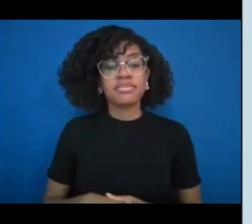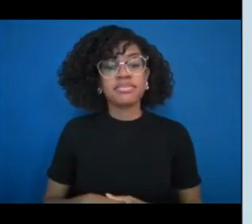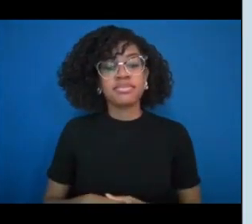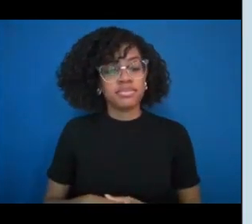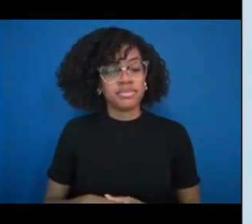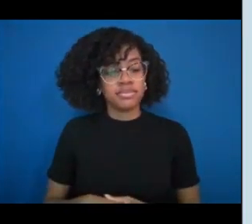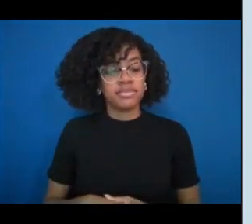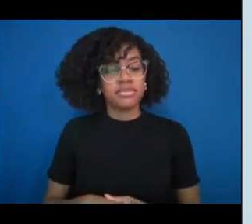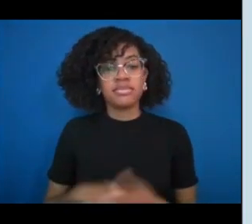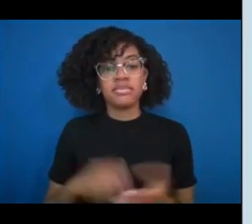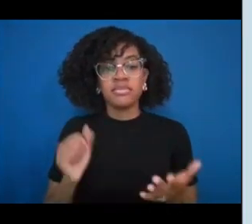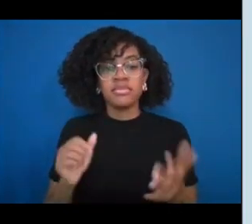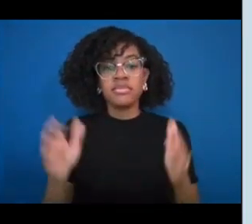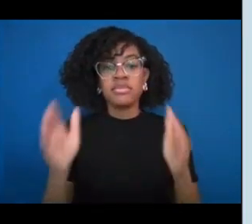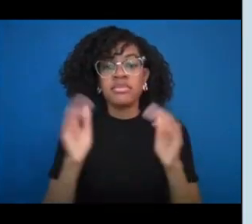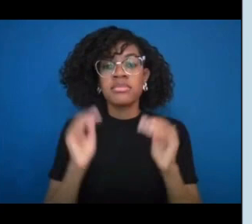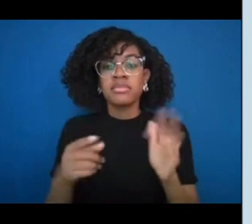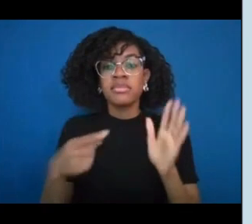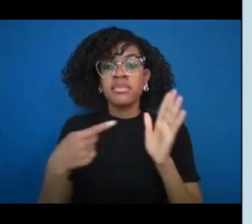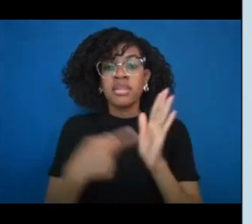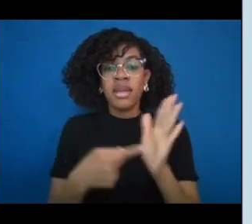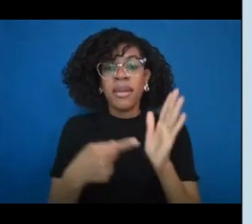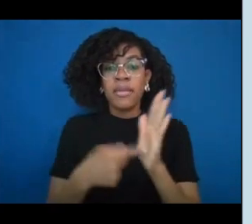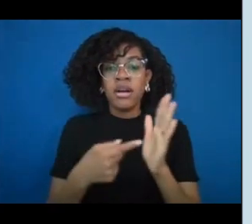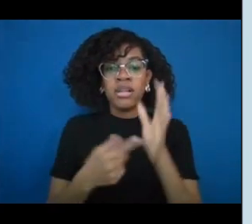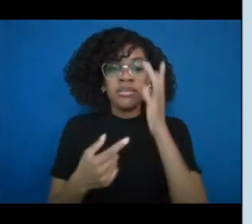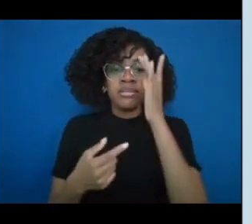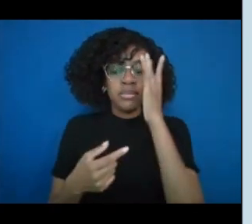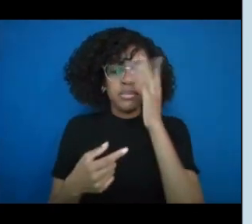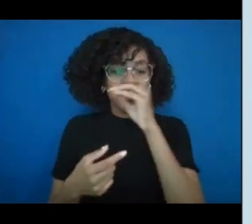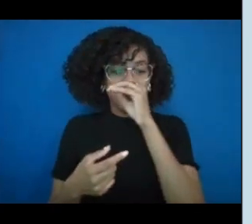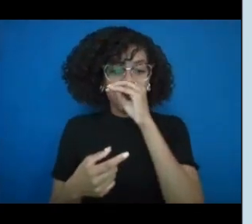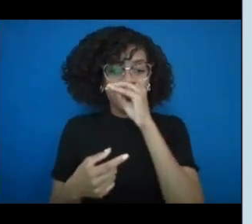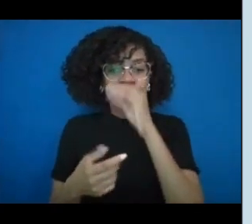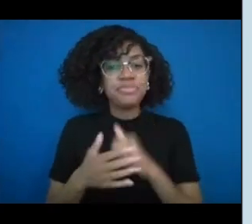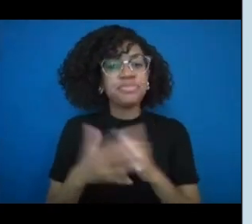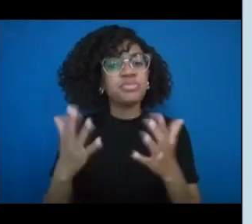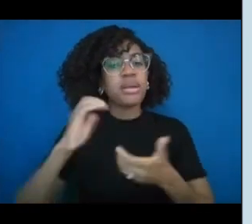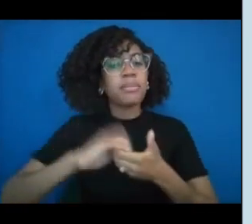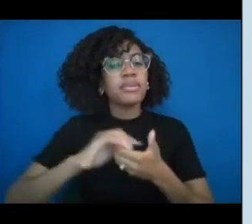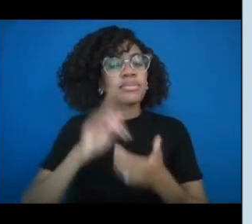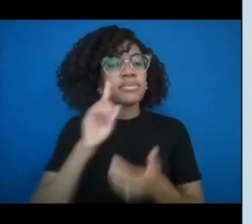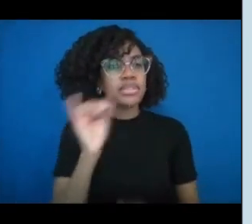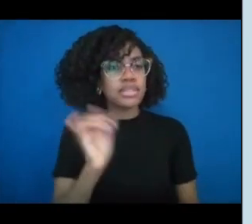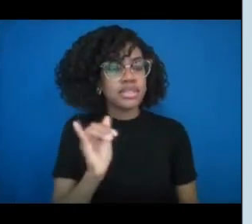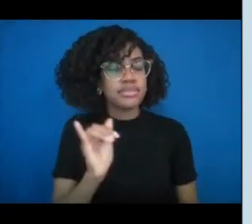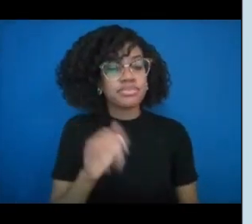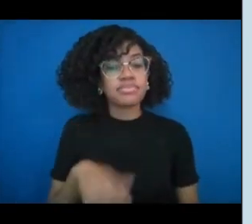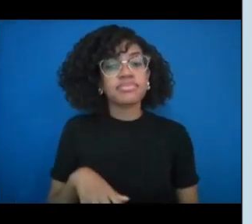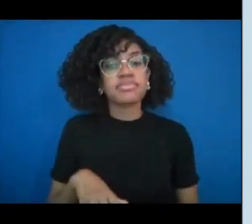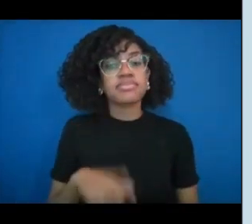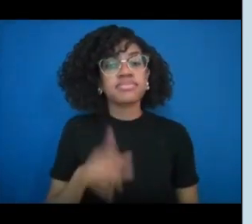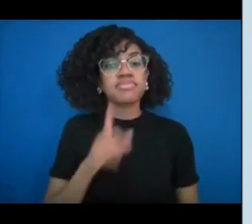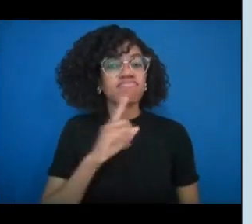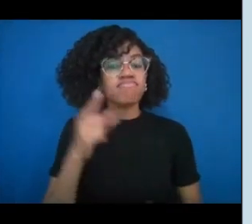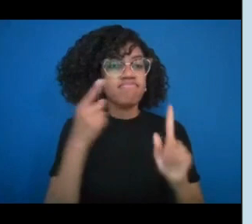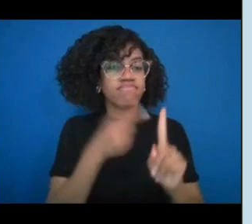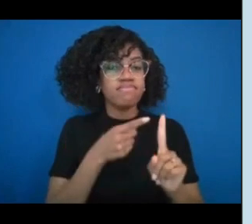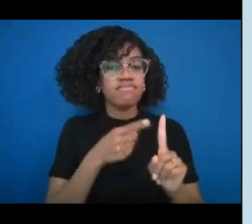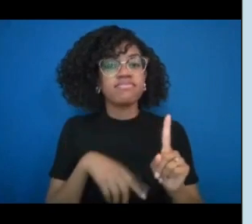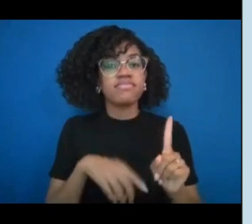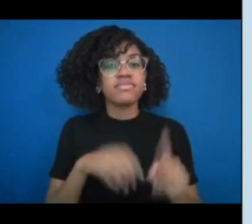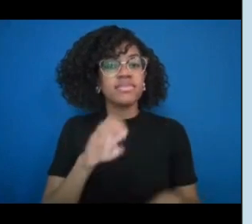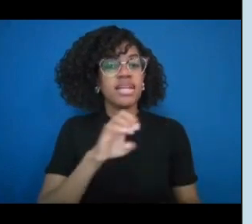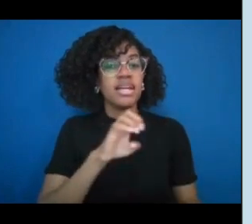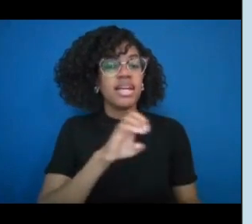So an example of what a partnership might look like is the backbone of it is that eligible